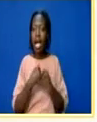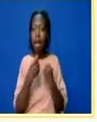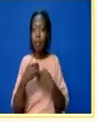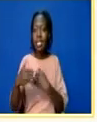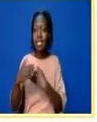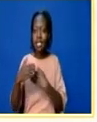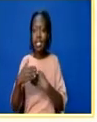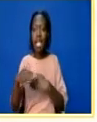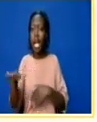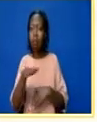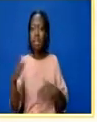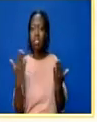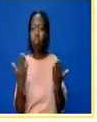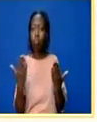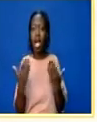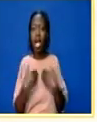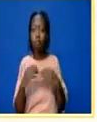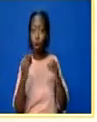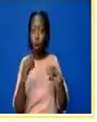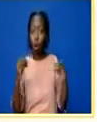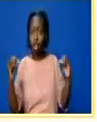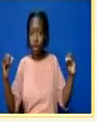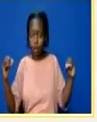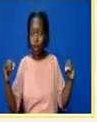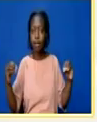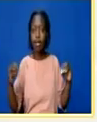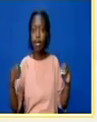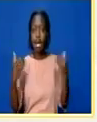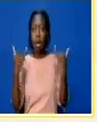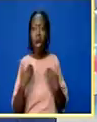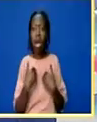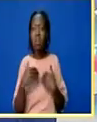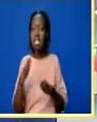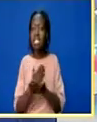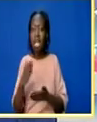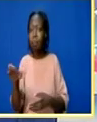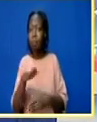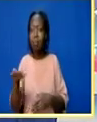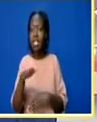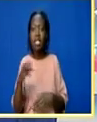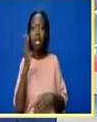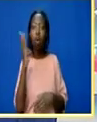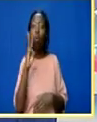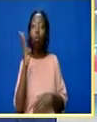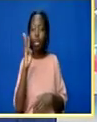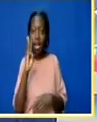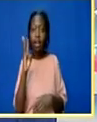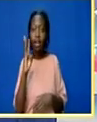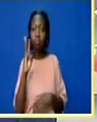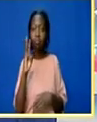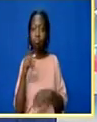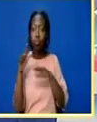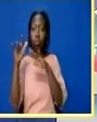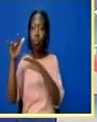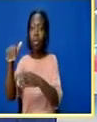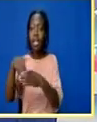water bodies, especially oceans. Oh, okay. So you find there are places you get, mm-hmm. water has entered into the land, but it